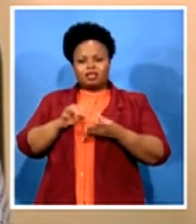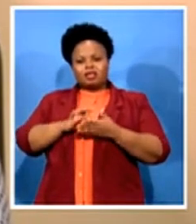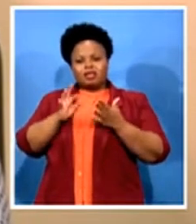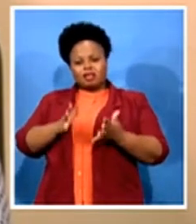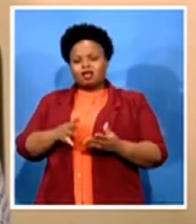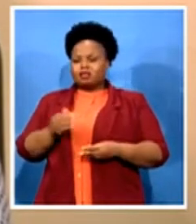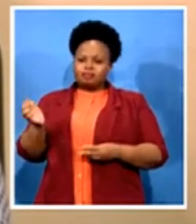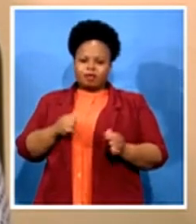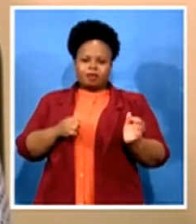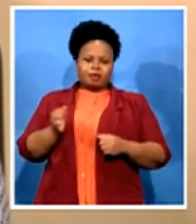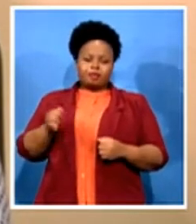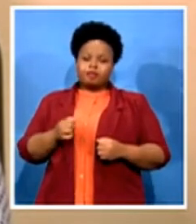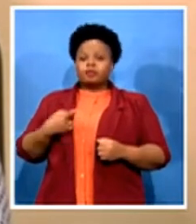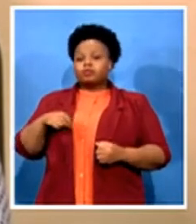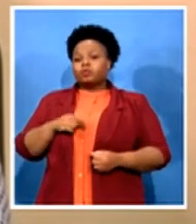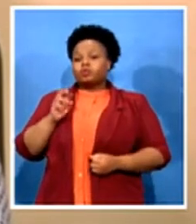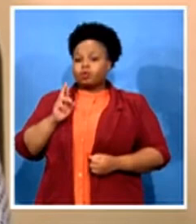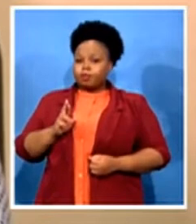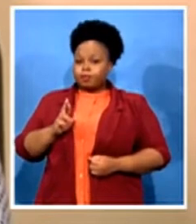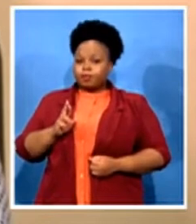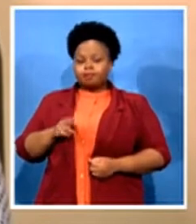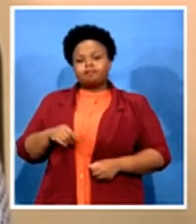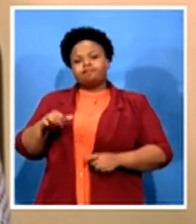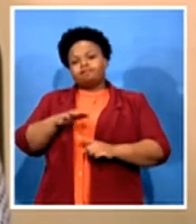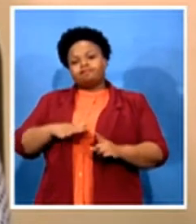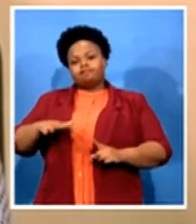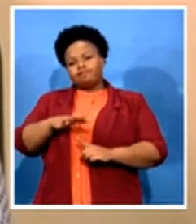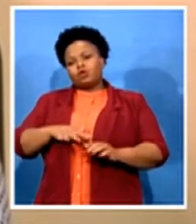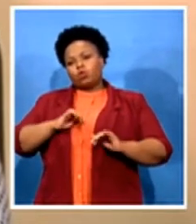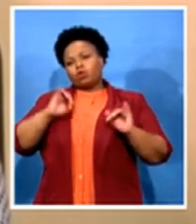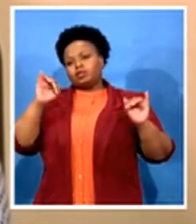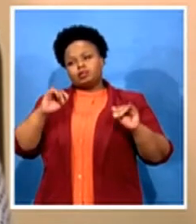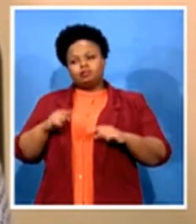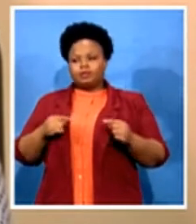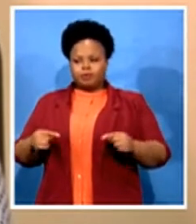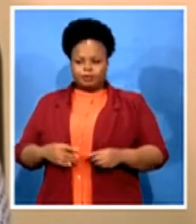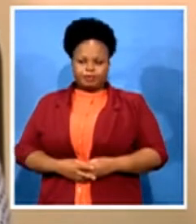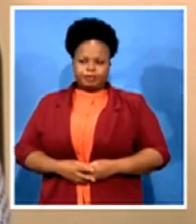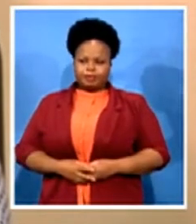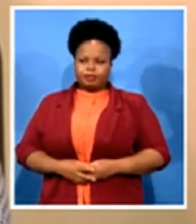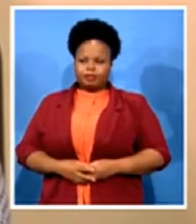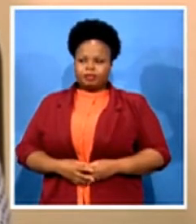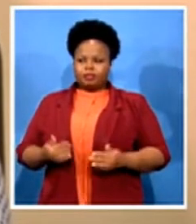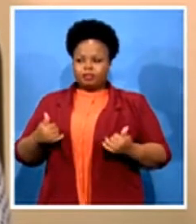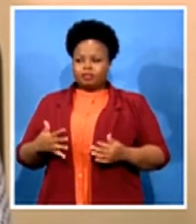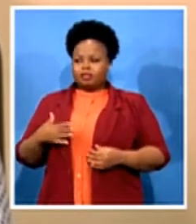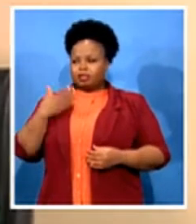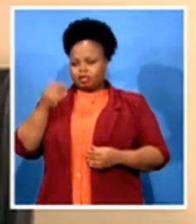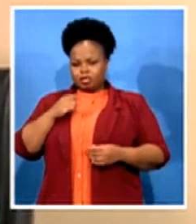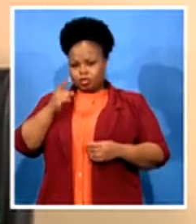that the situation will not be worse from next week, as we will be receiving our holiday